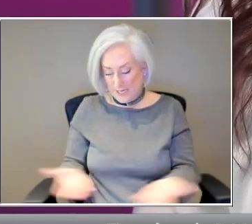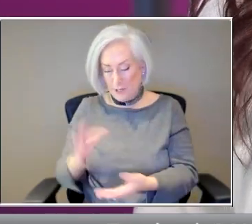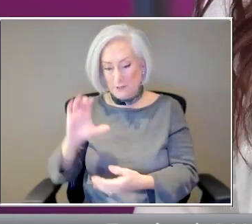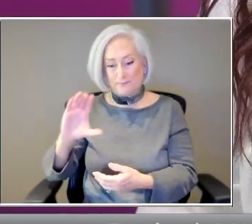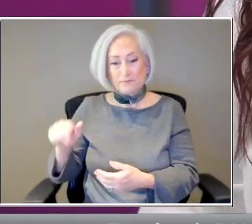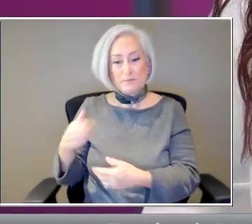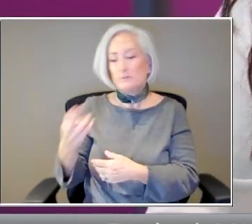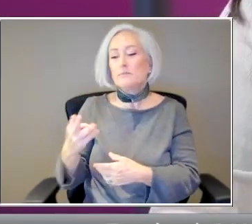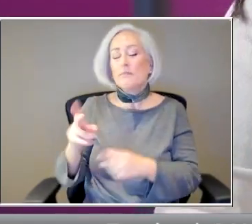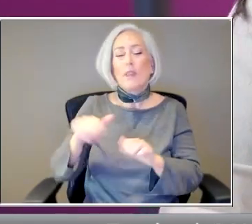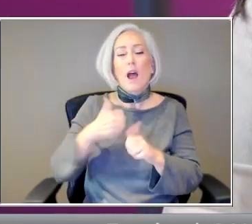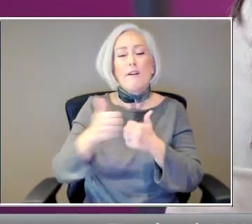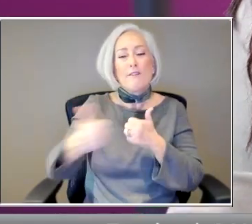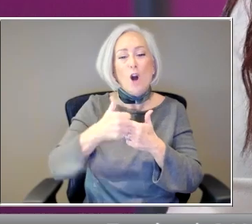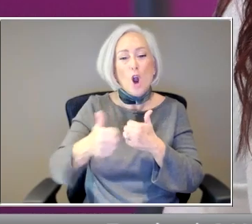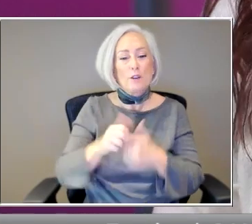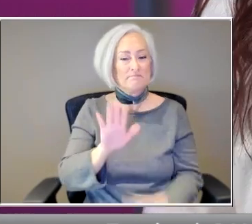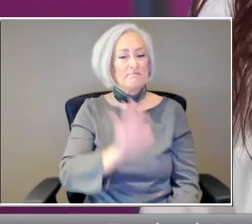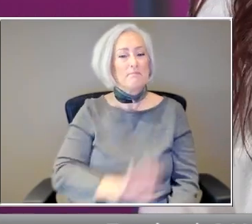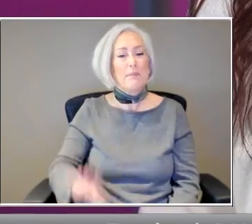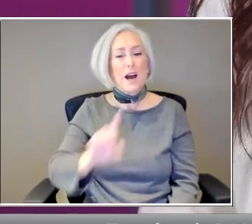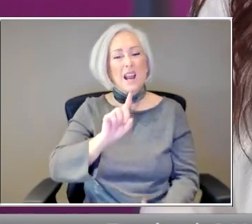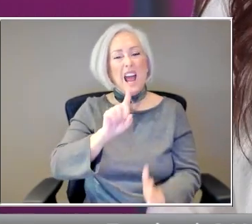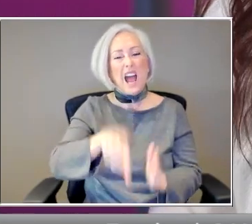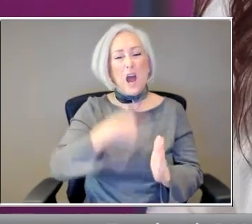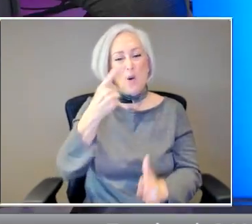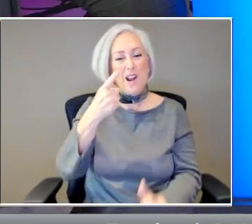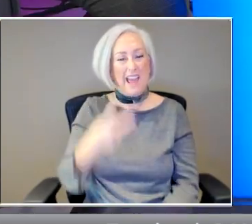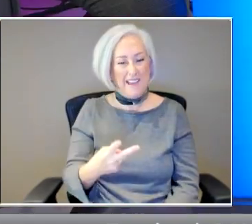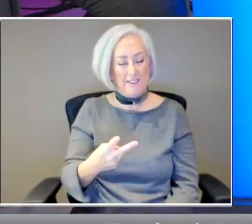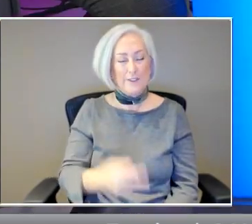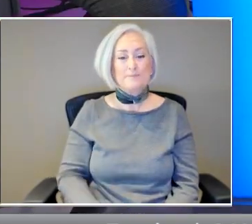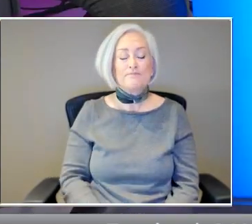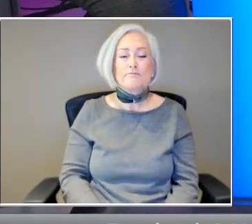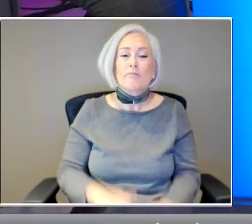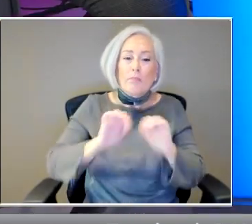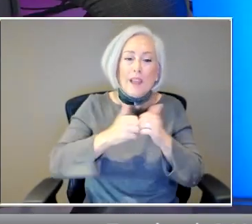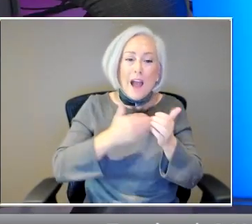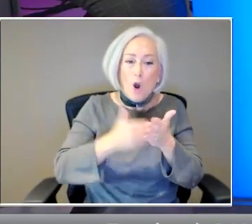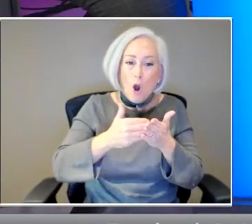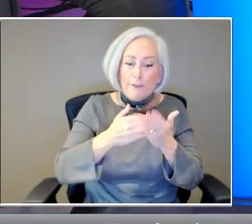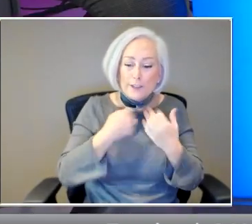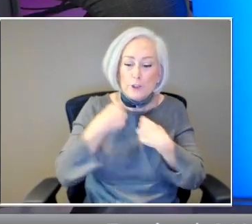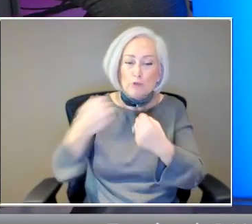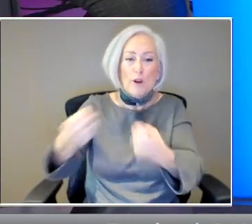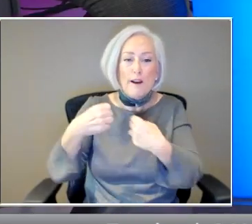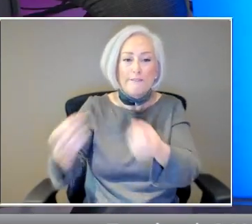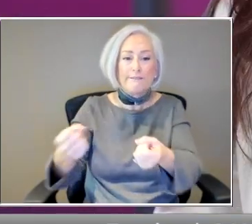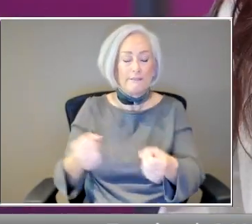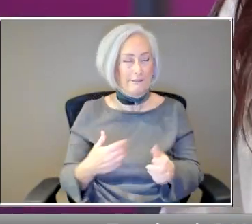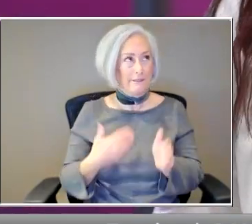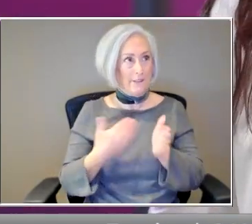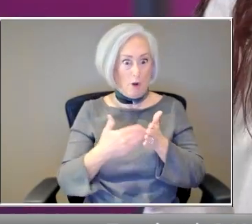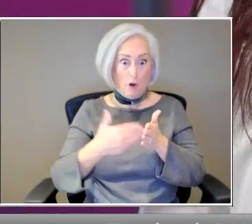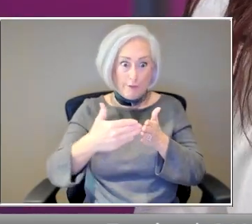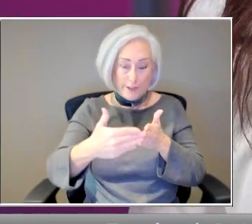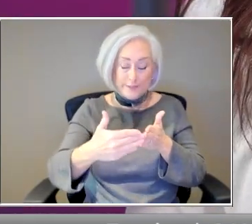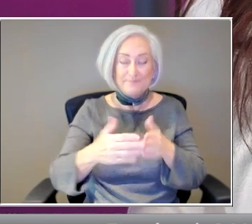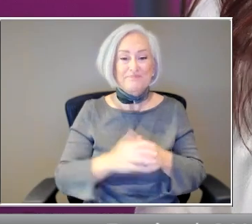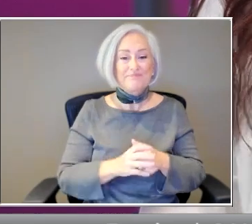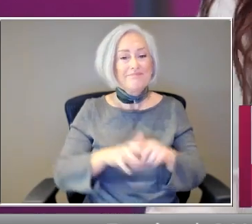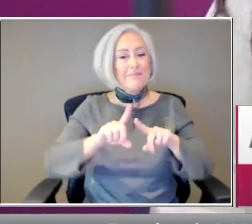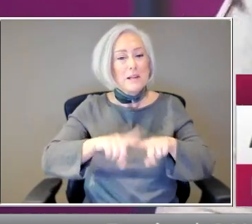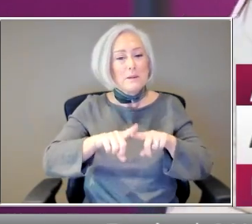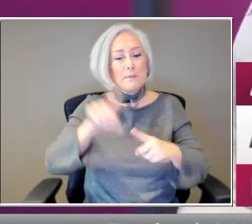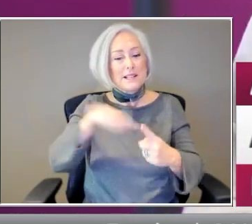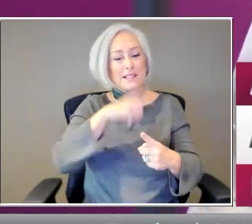maybe an hour and a half. And how often were you making that drive? Quite a bit. I mean, just depends on when we can get scheduled